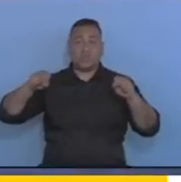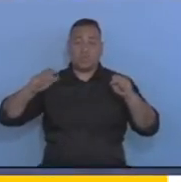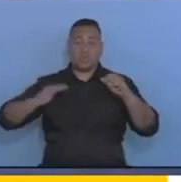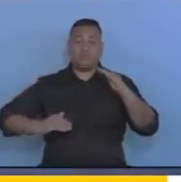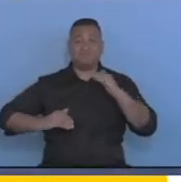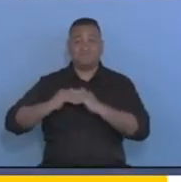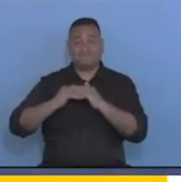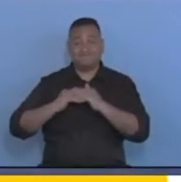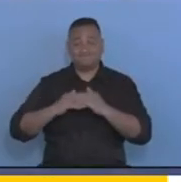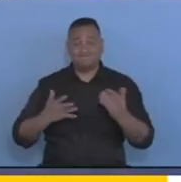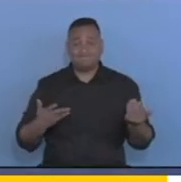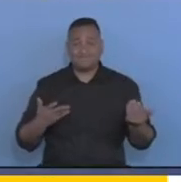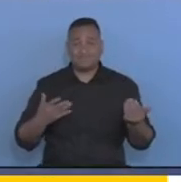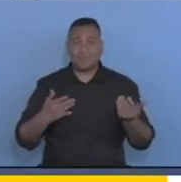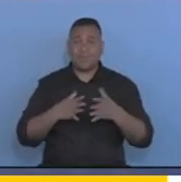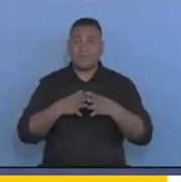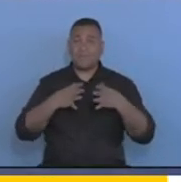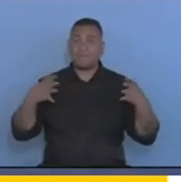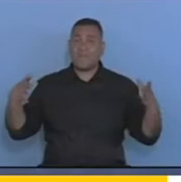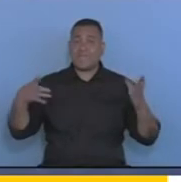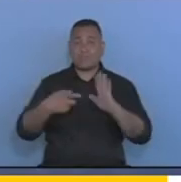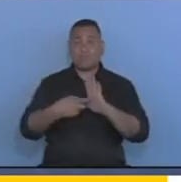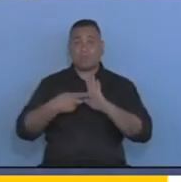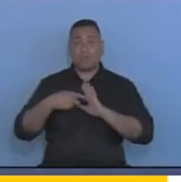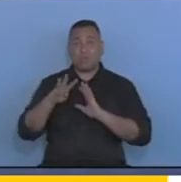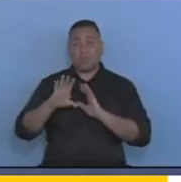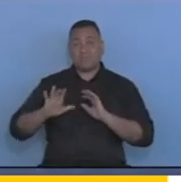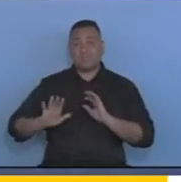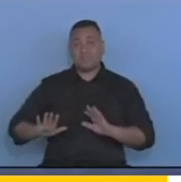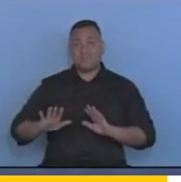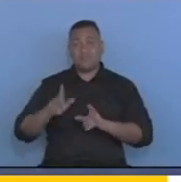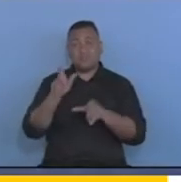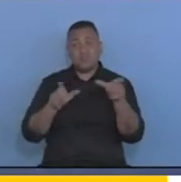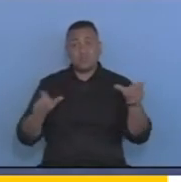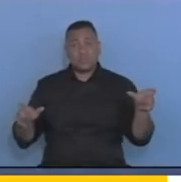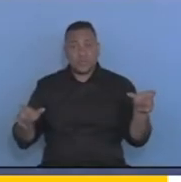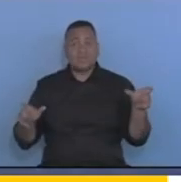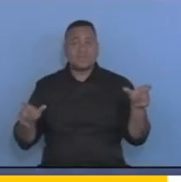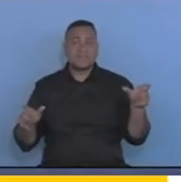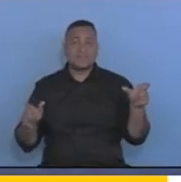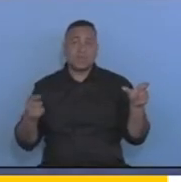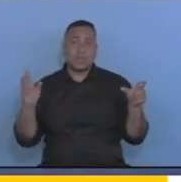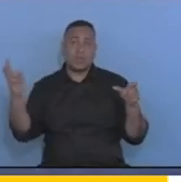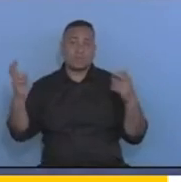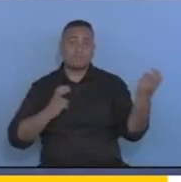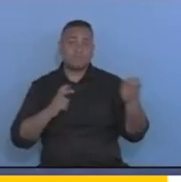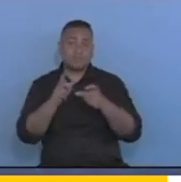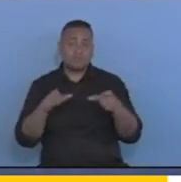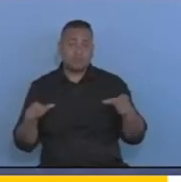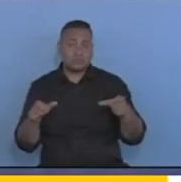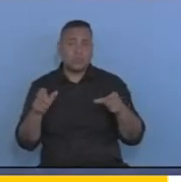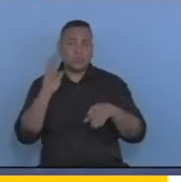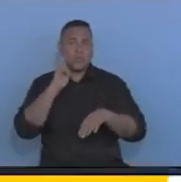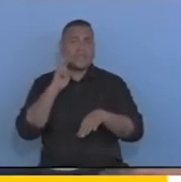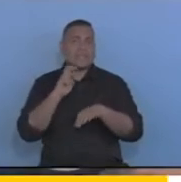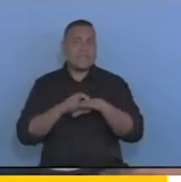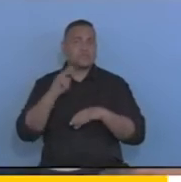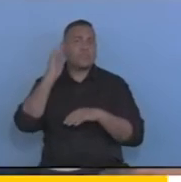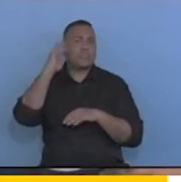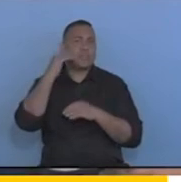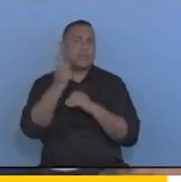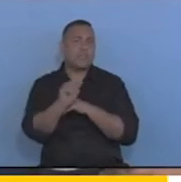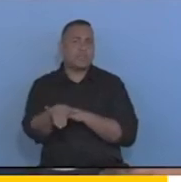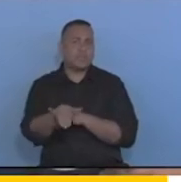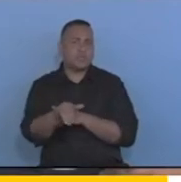demand for students to be employed in this industry. So I think students really need to think about going into that